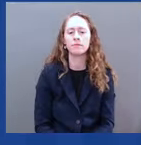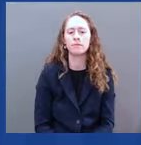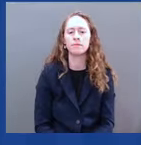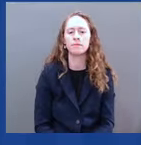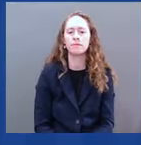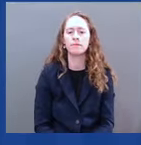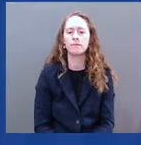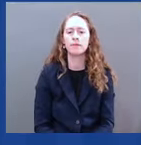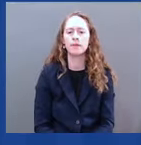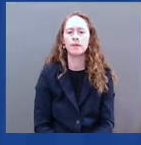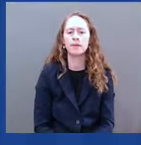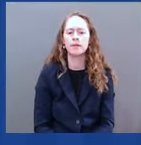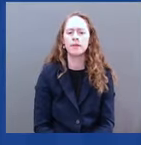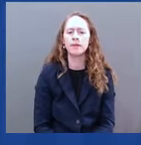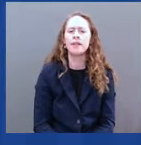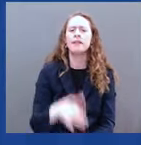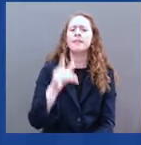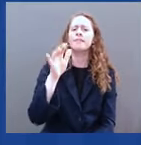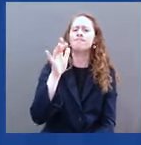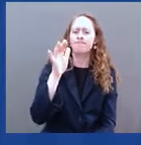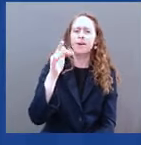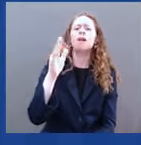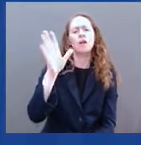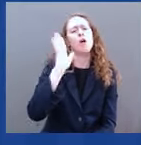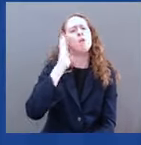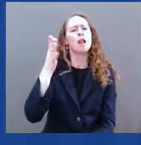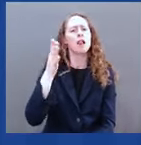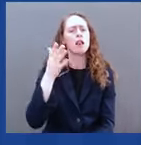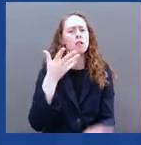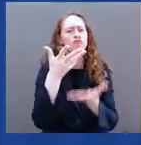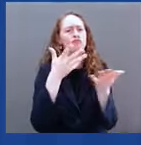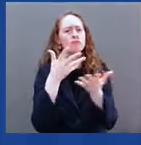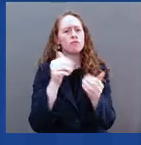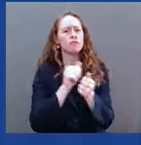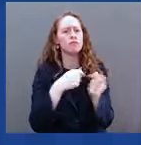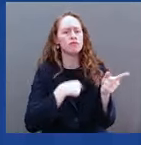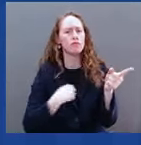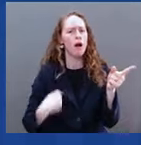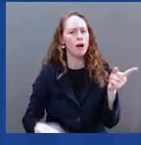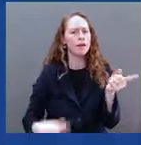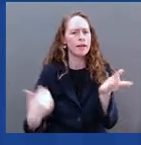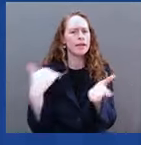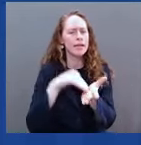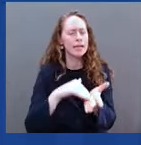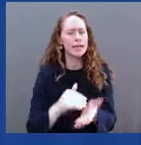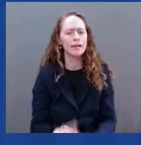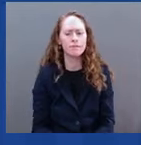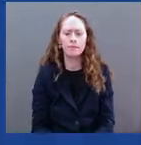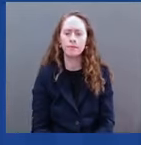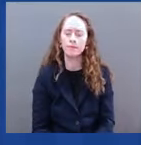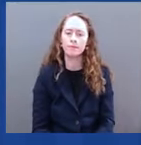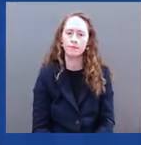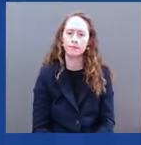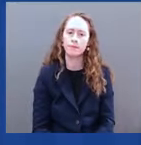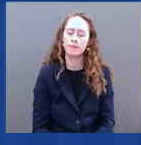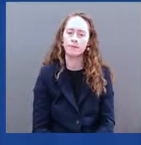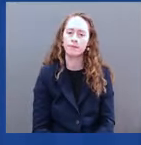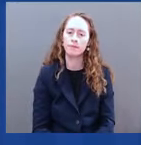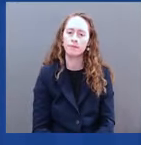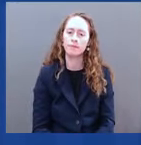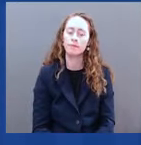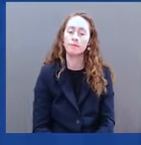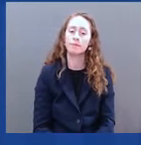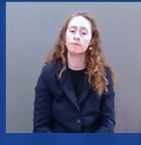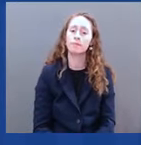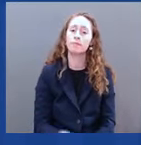China understands that its economic future is much more closely tied to the West